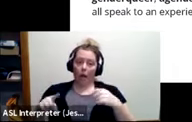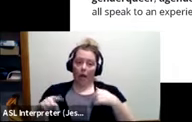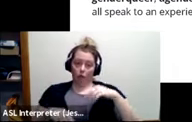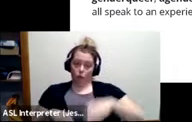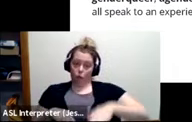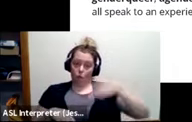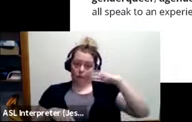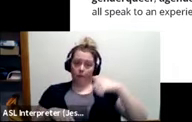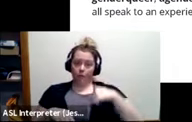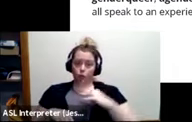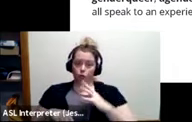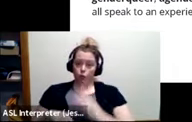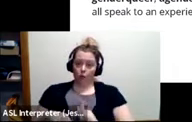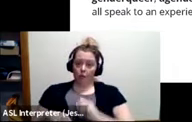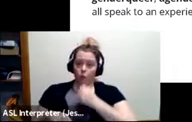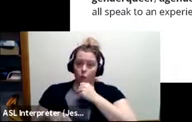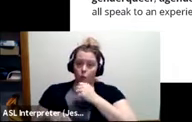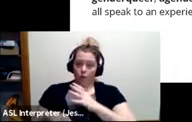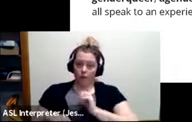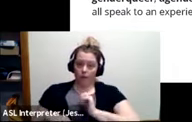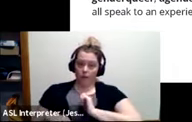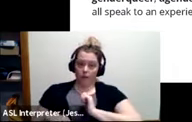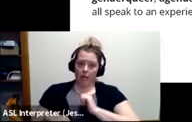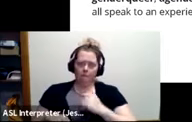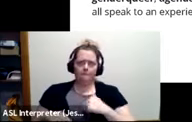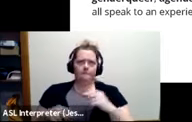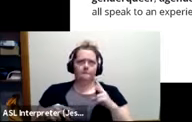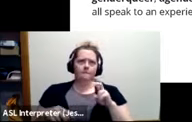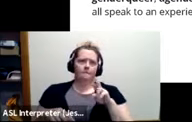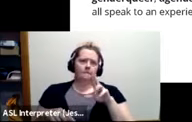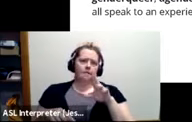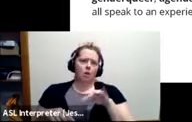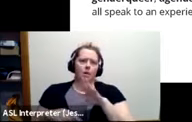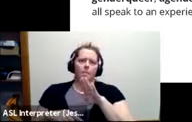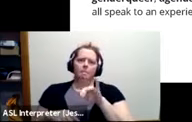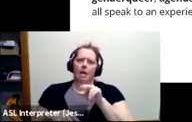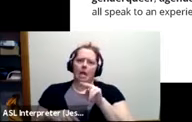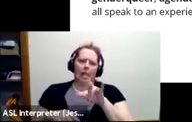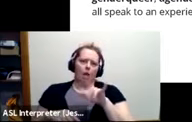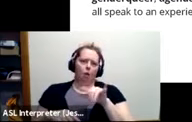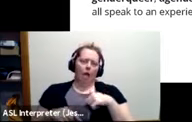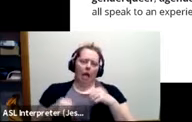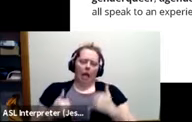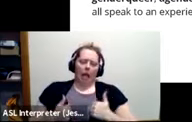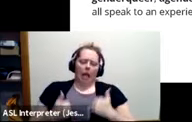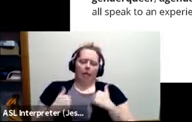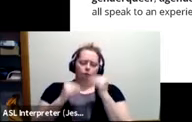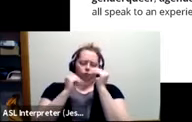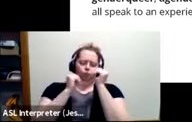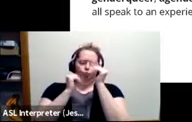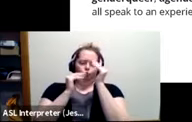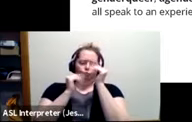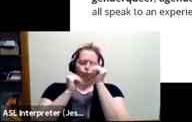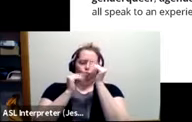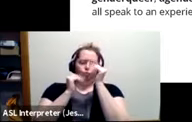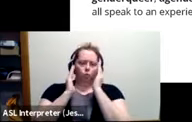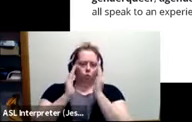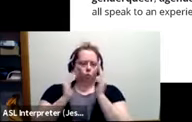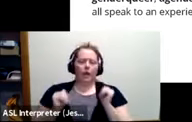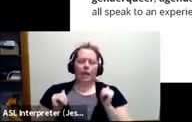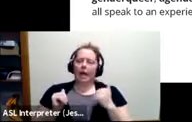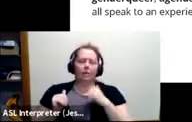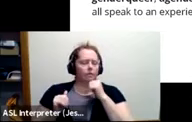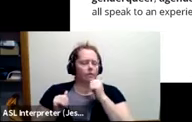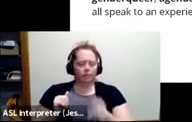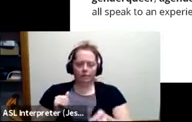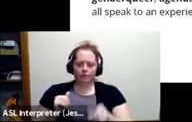as a trans woman, I was very binary. I lived inside the binary. I didn't understand how I would